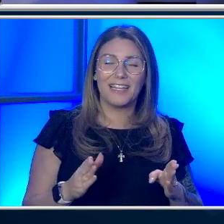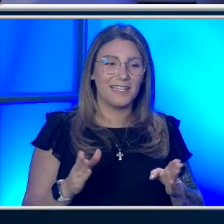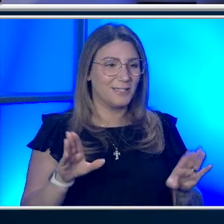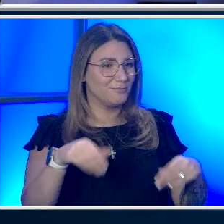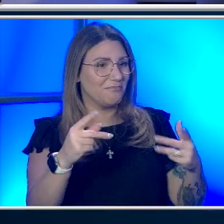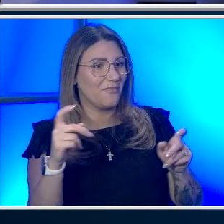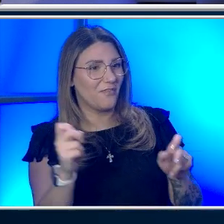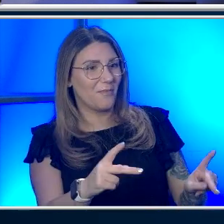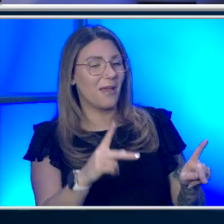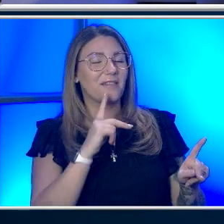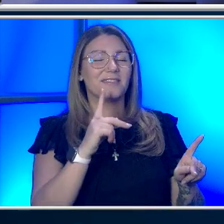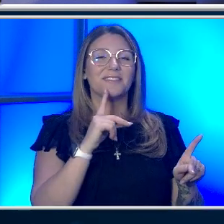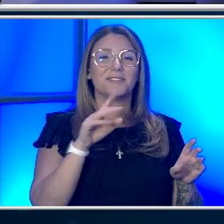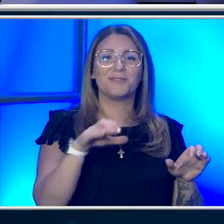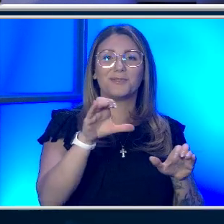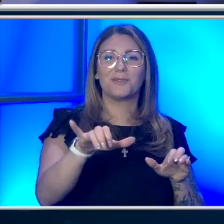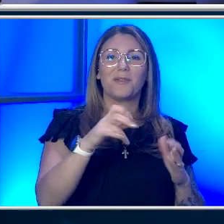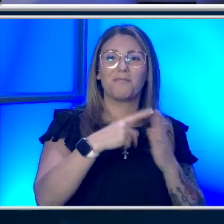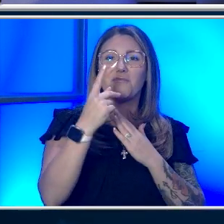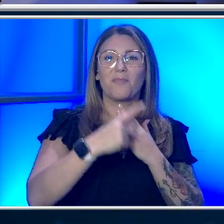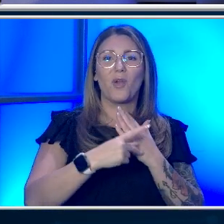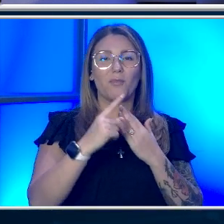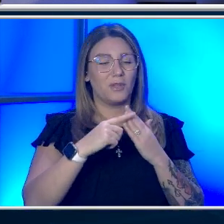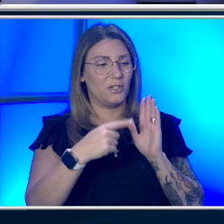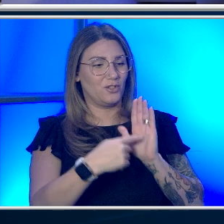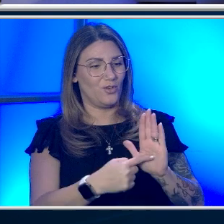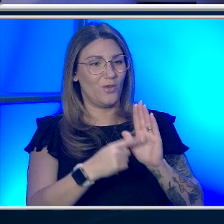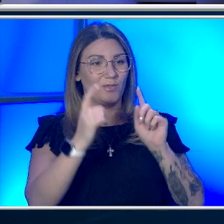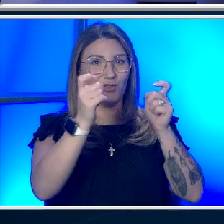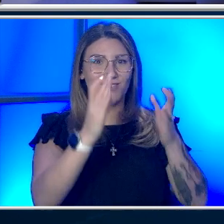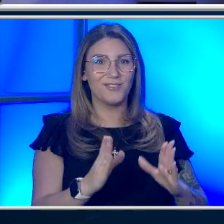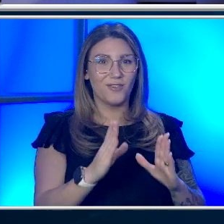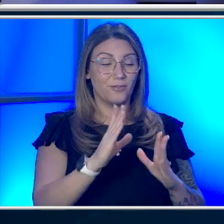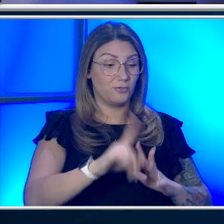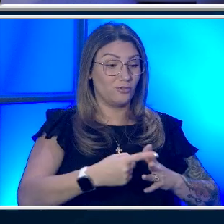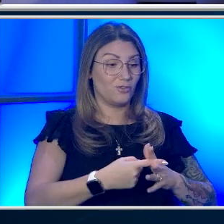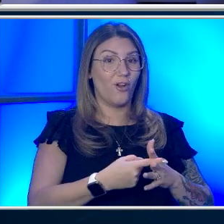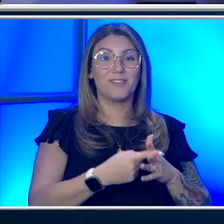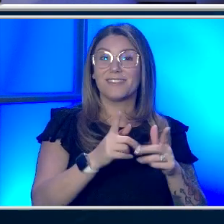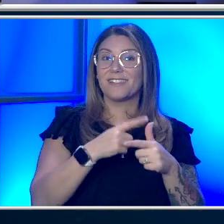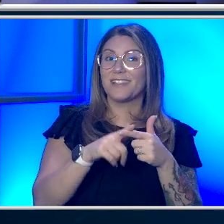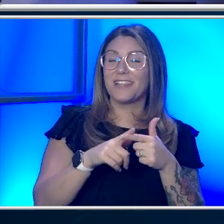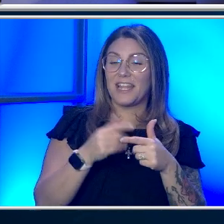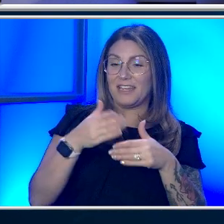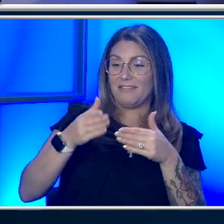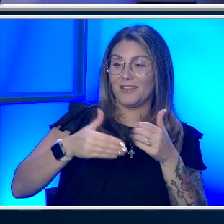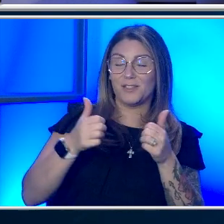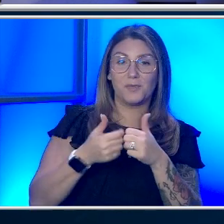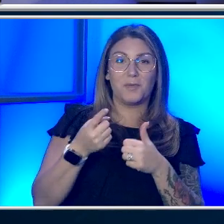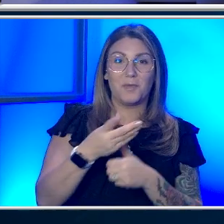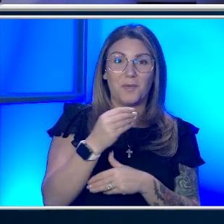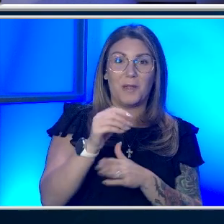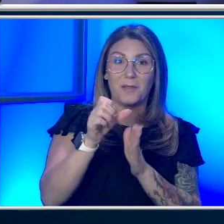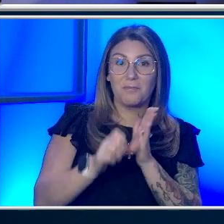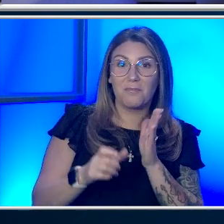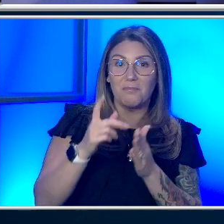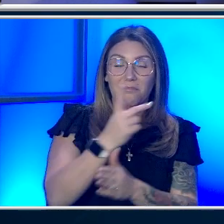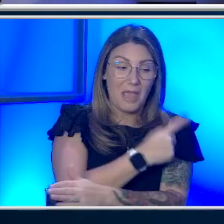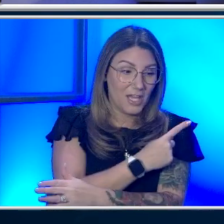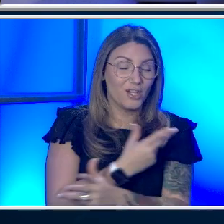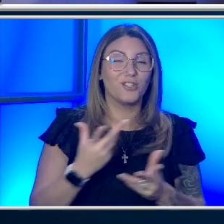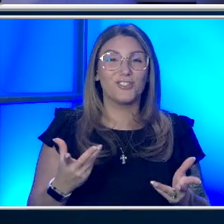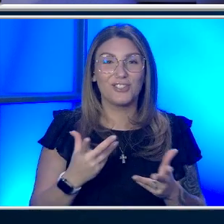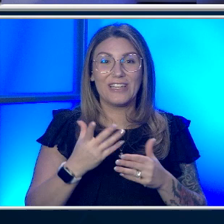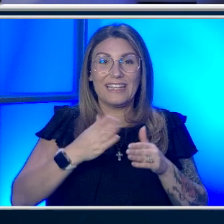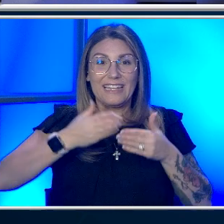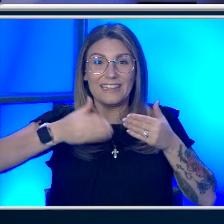really shows the donor that it starts with them and that it ends with you and your patient, really the patient at the end, being able to be